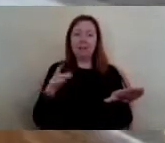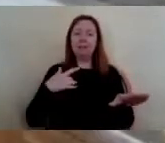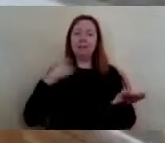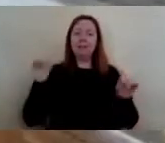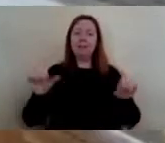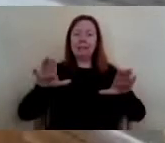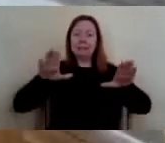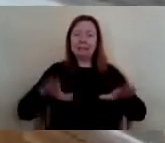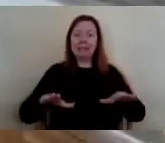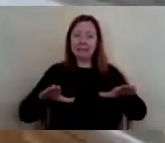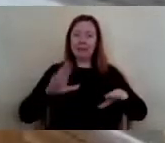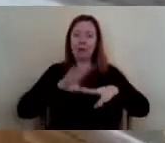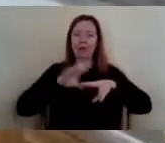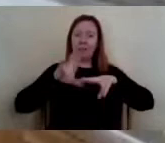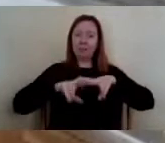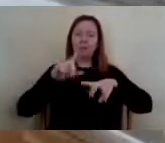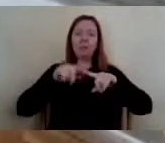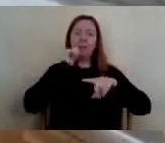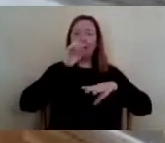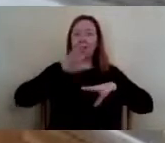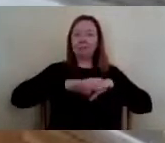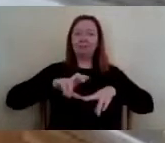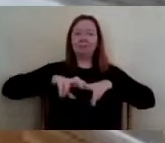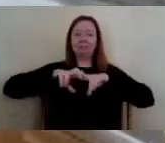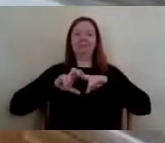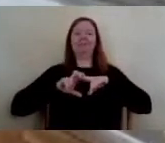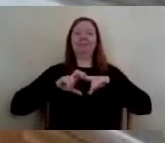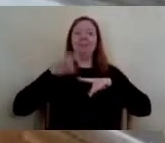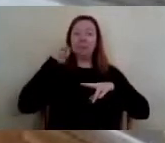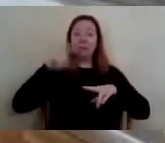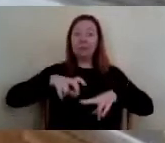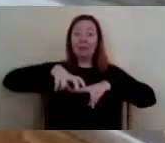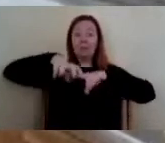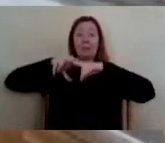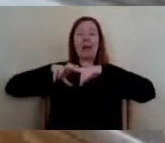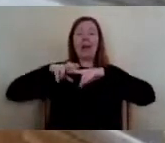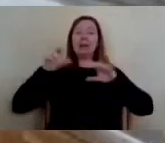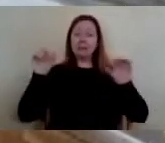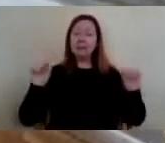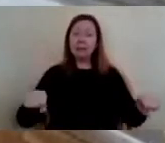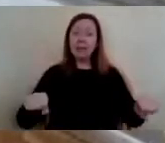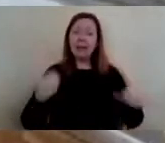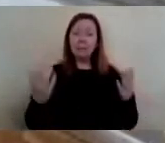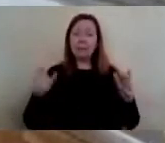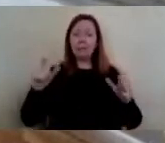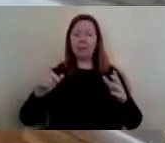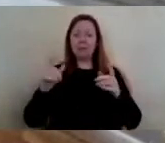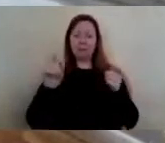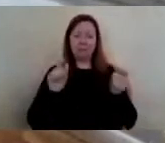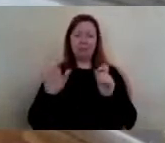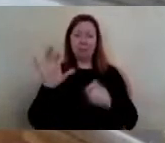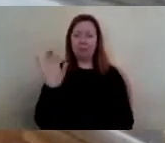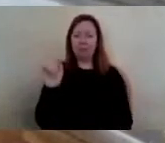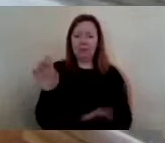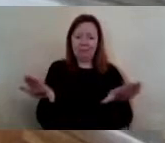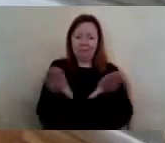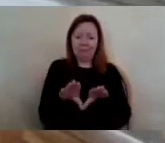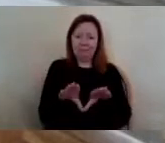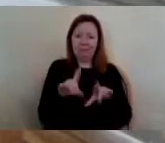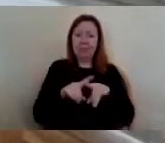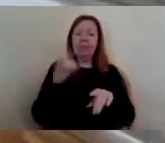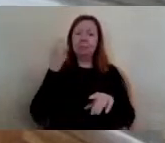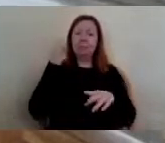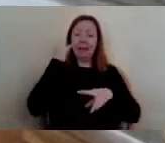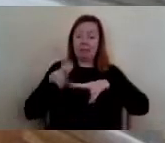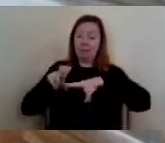sit firmly at the chair and I'm not sitting on the back. If you need to sit to the back of the chair, you may need to adjust your feet more narrow and slide back. But